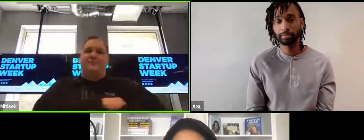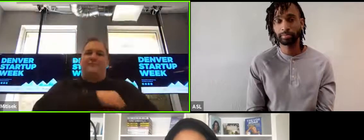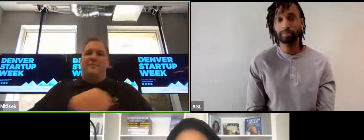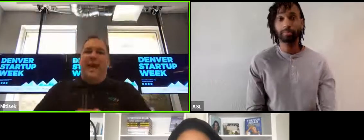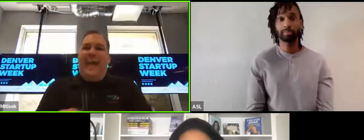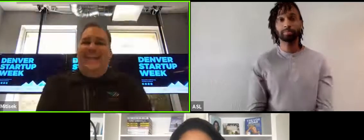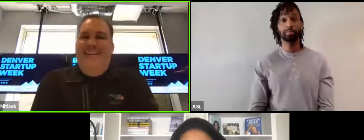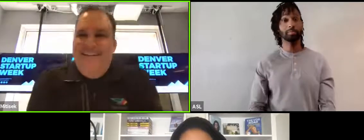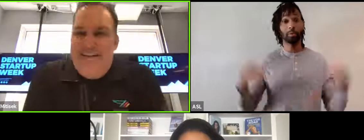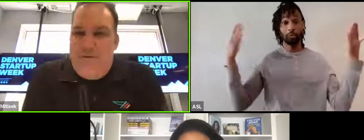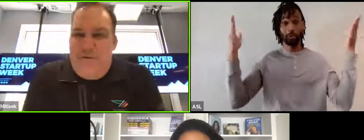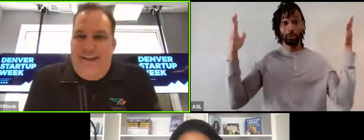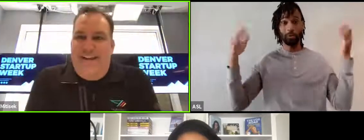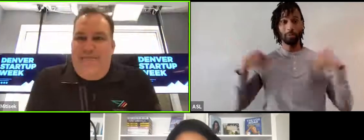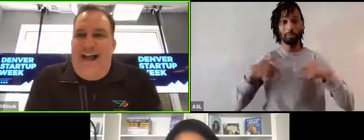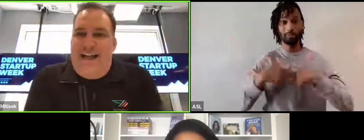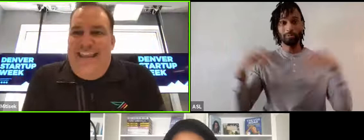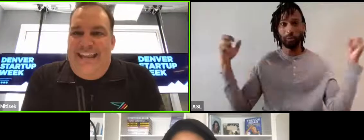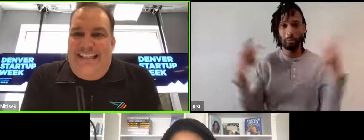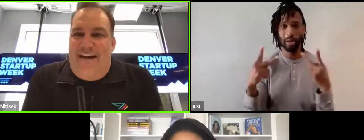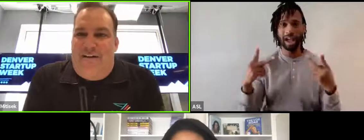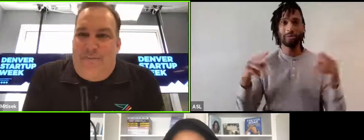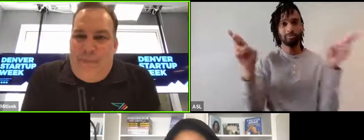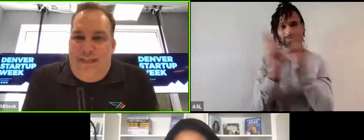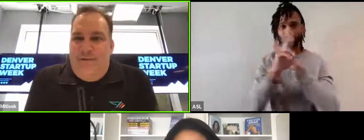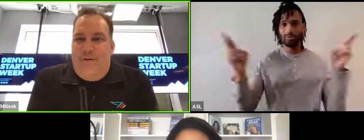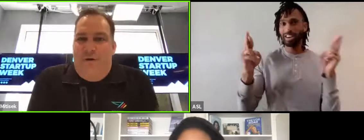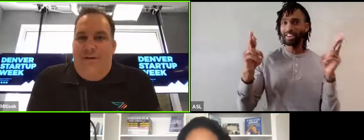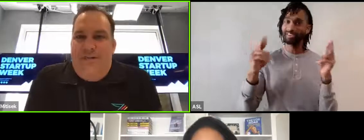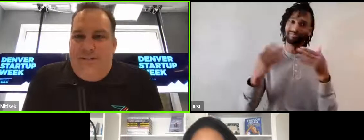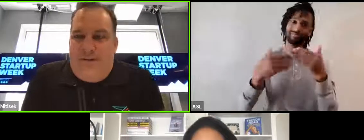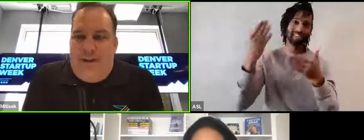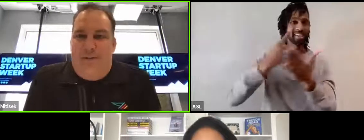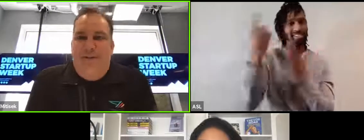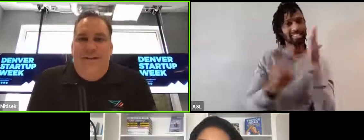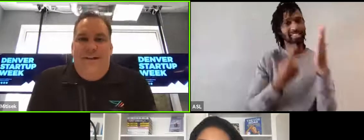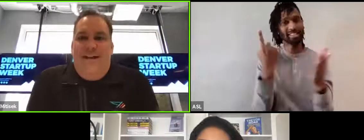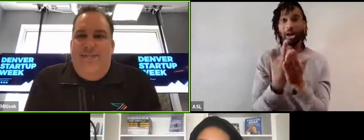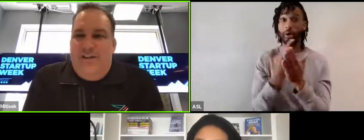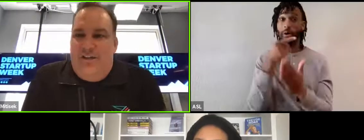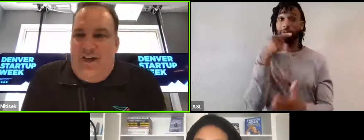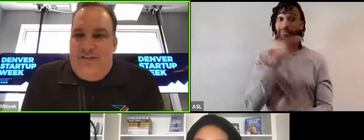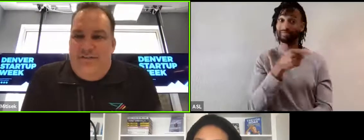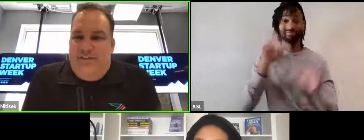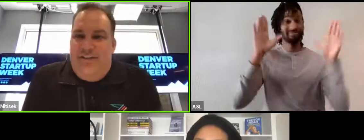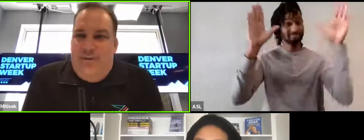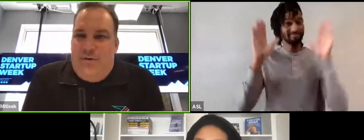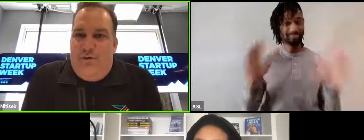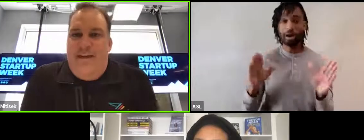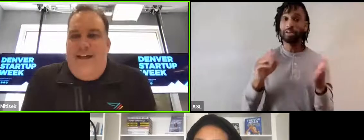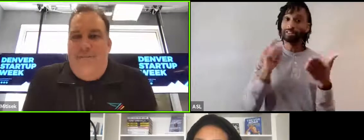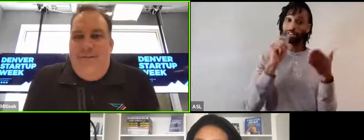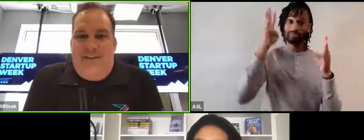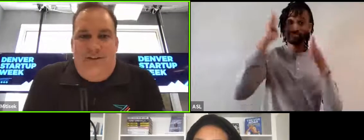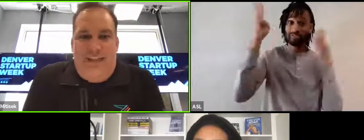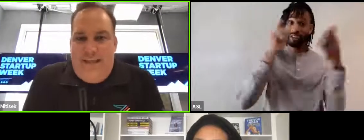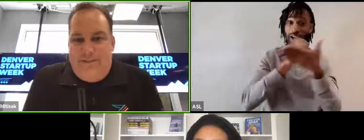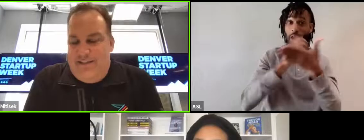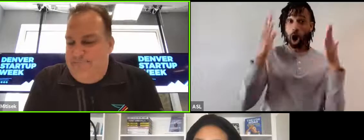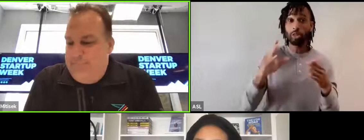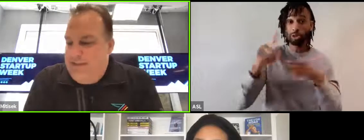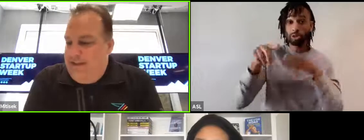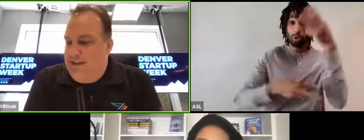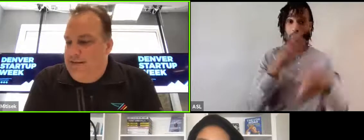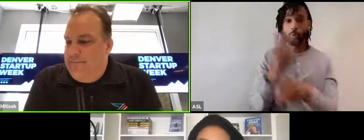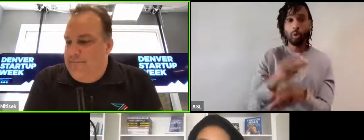Woohoo! We're back. We're ready to rock the next hour with one of the most incredible innovation authors in the world right now, Ms. Arlan